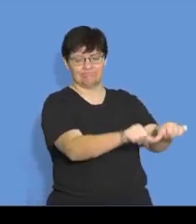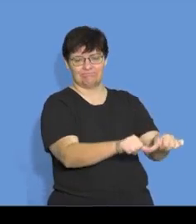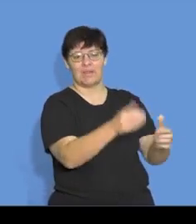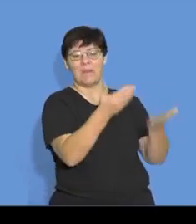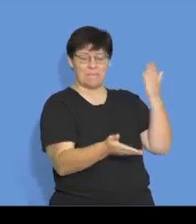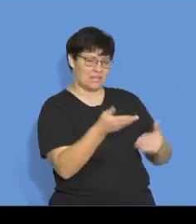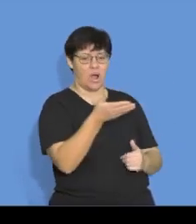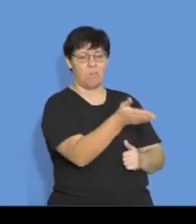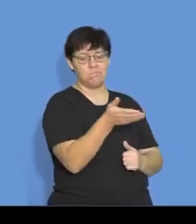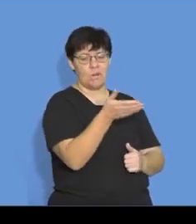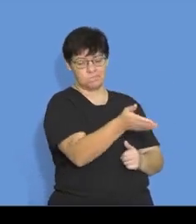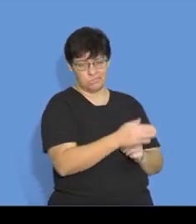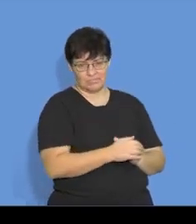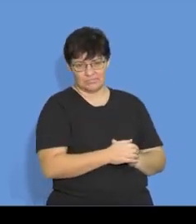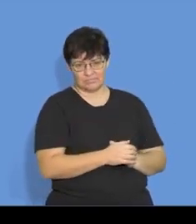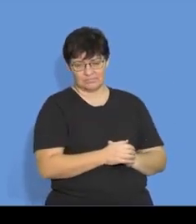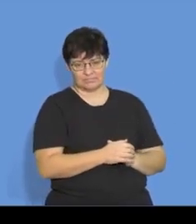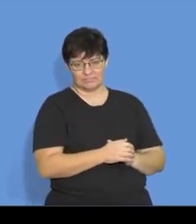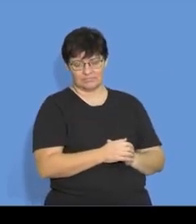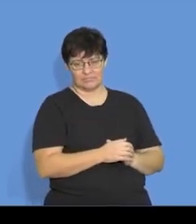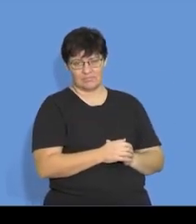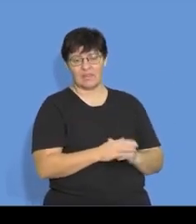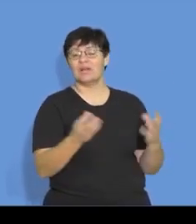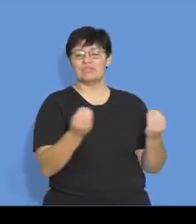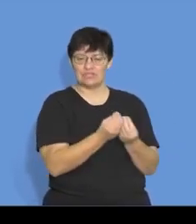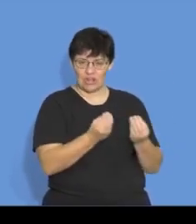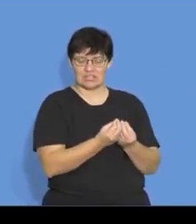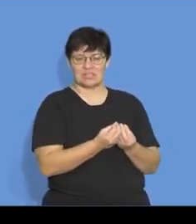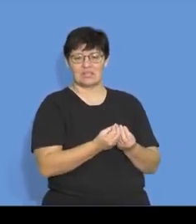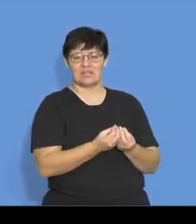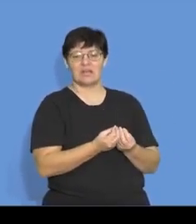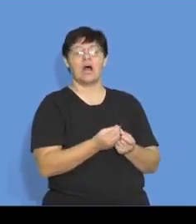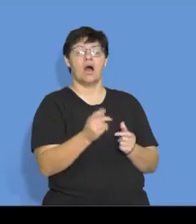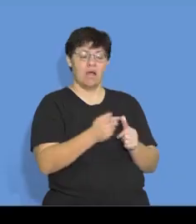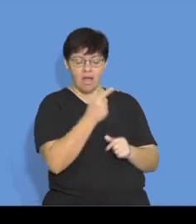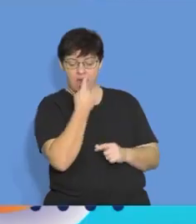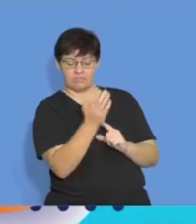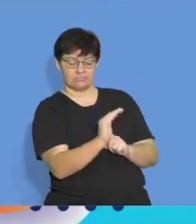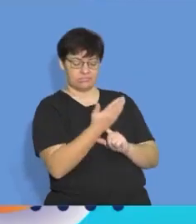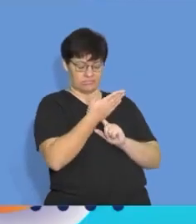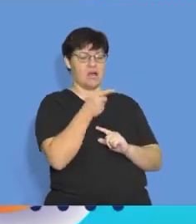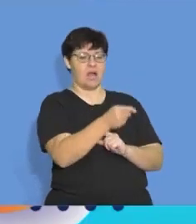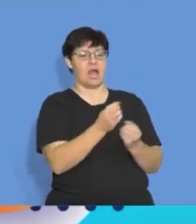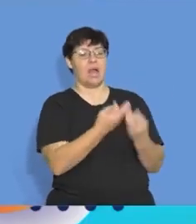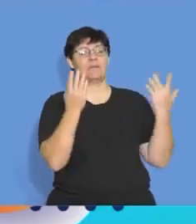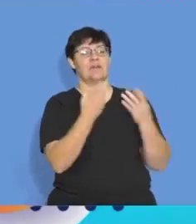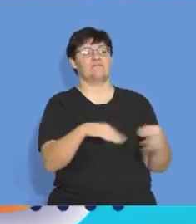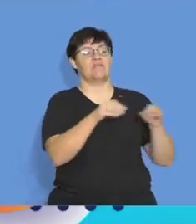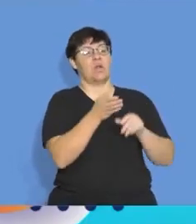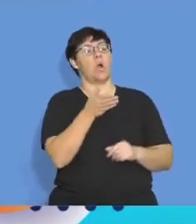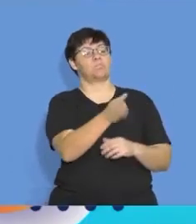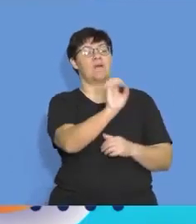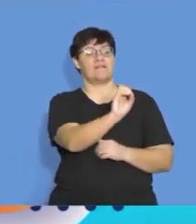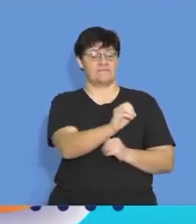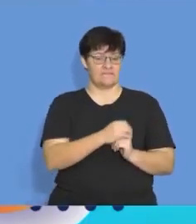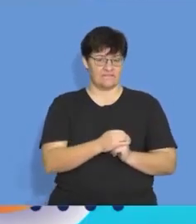trading stock account is actually the stock account indicating to you that this is the value of stock on hand.